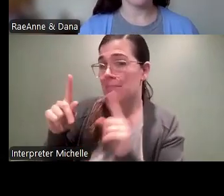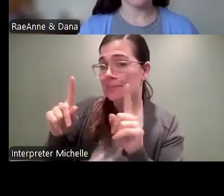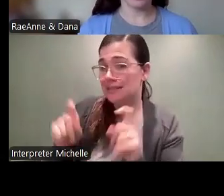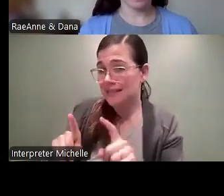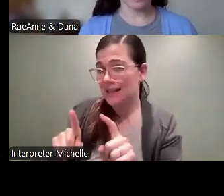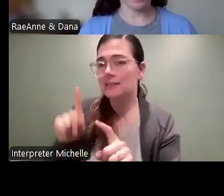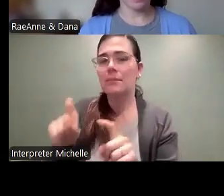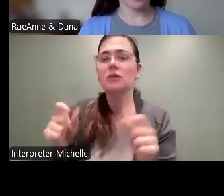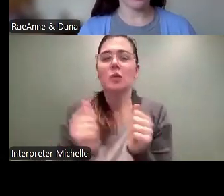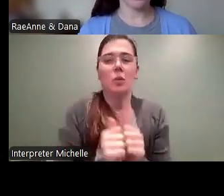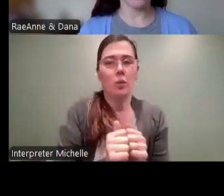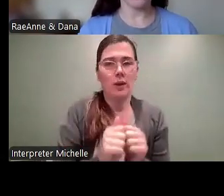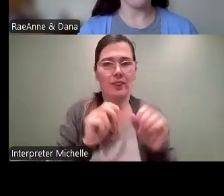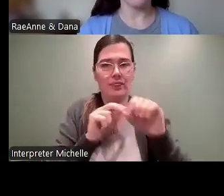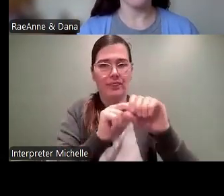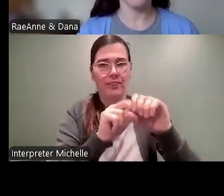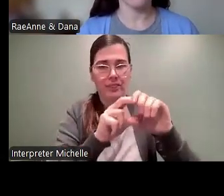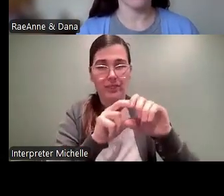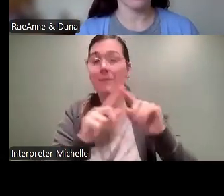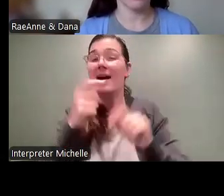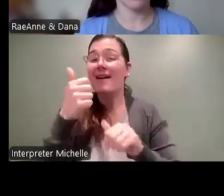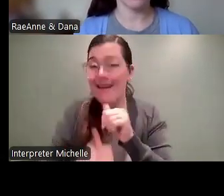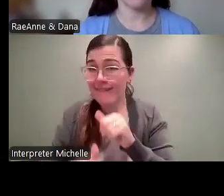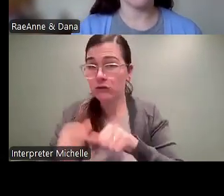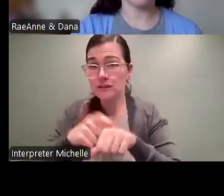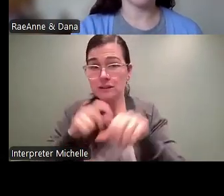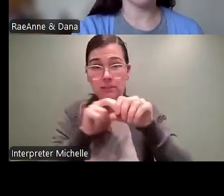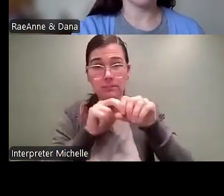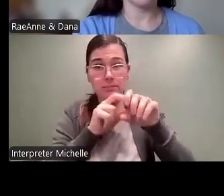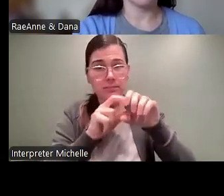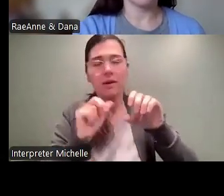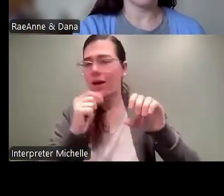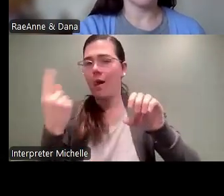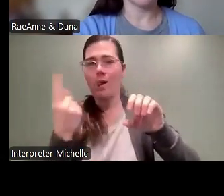exam, but certainly not all speculum exams include pap smears.